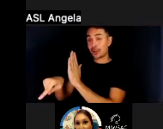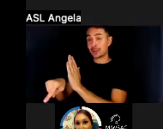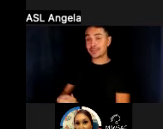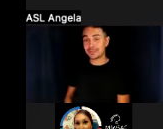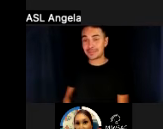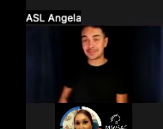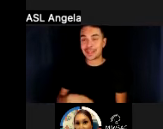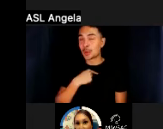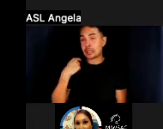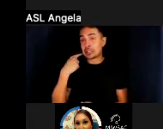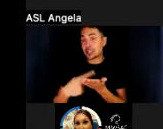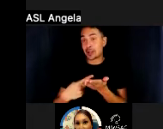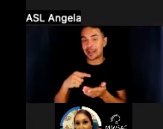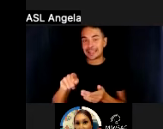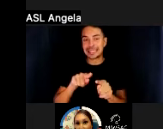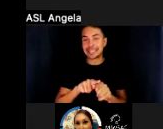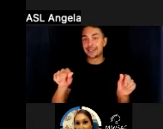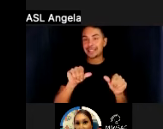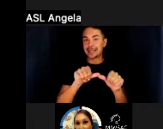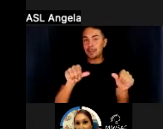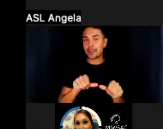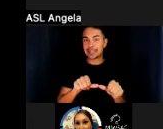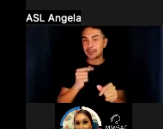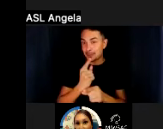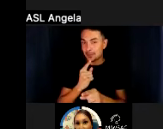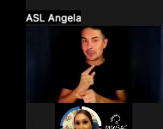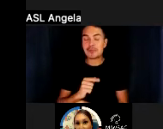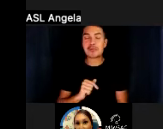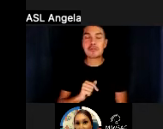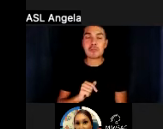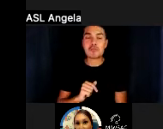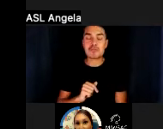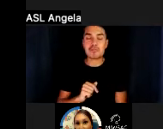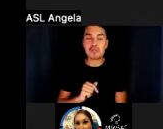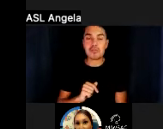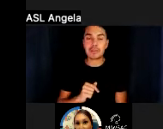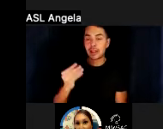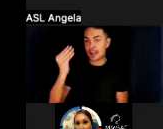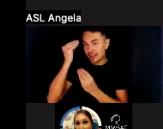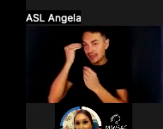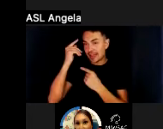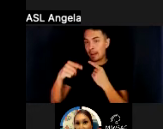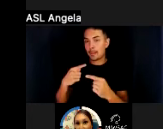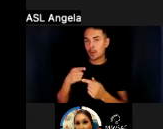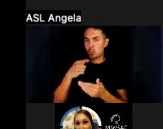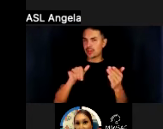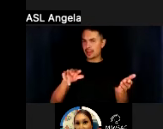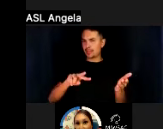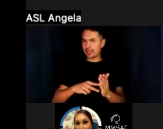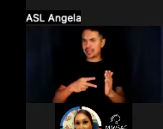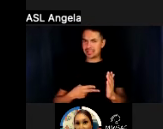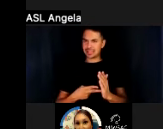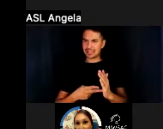this in another space I was in yesterday, right? And so thinking about that and what that means, right? Like